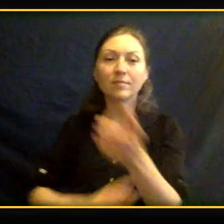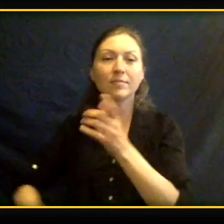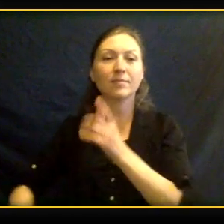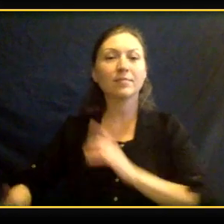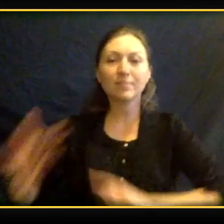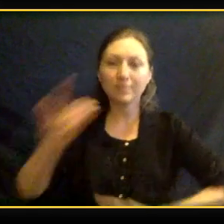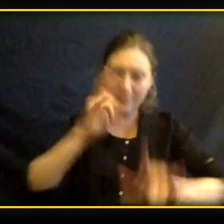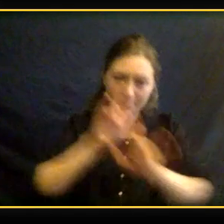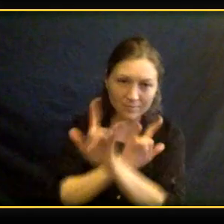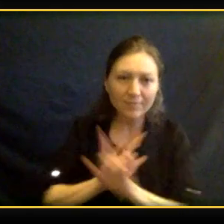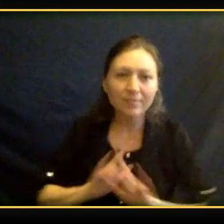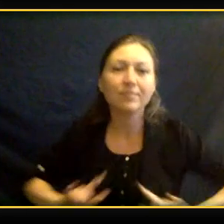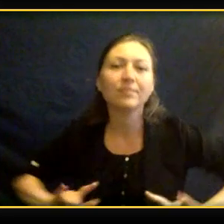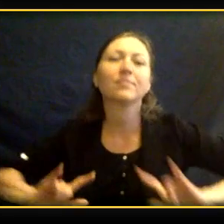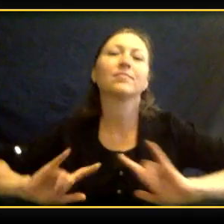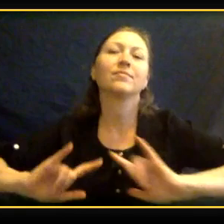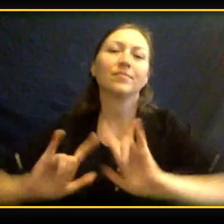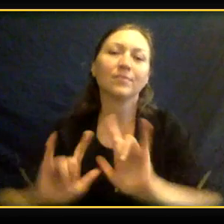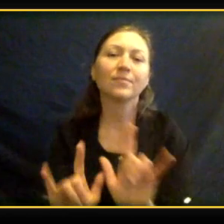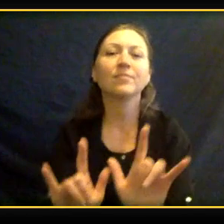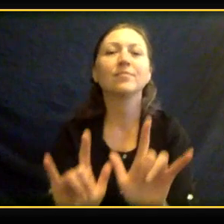and I love you.